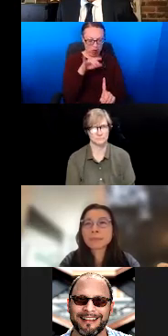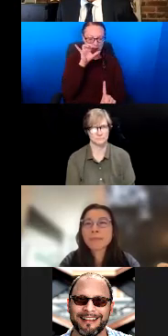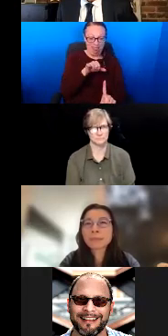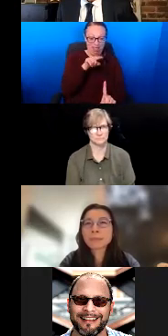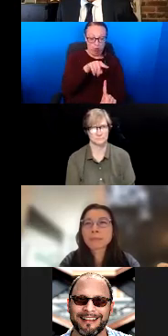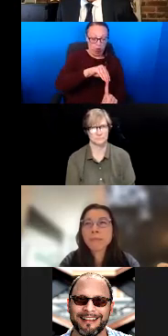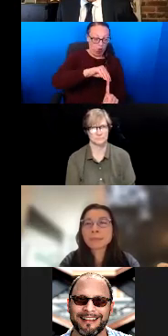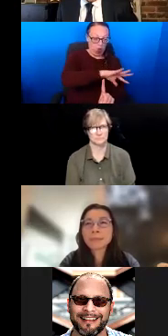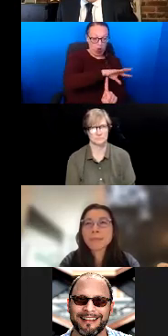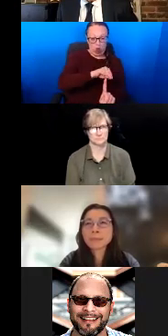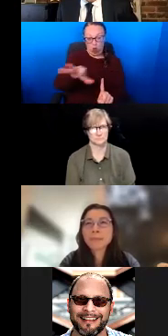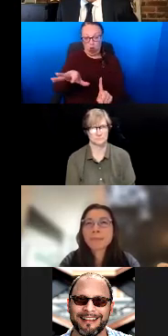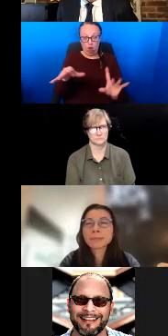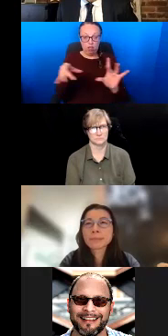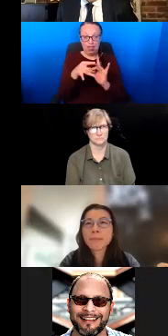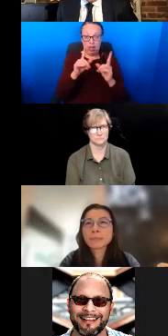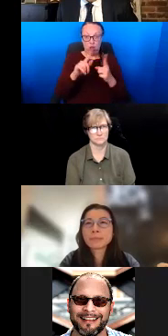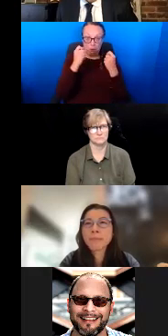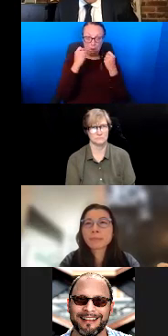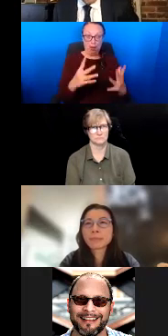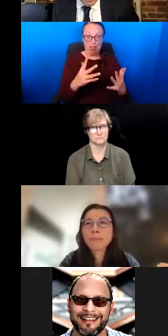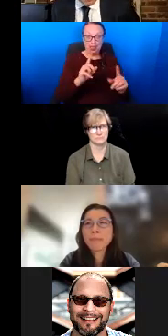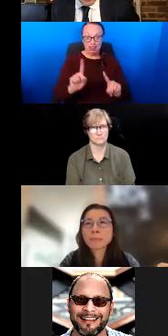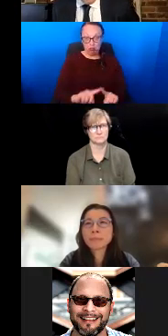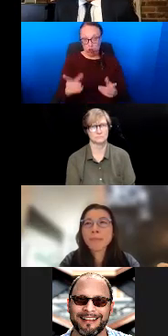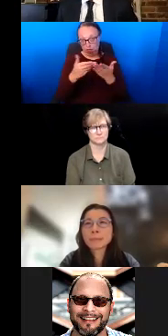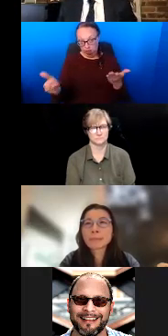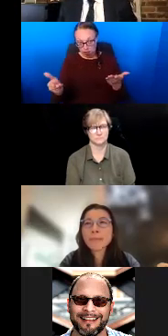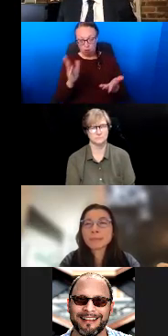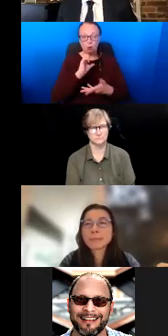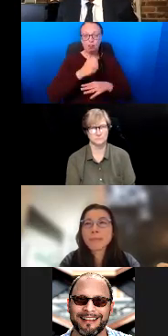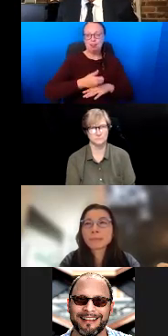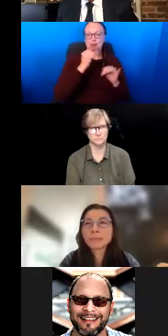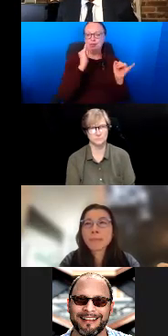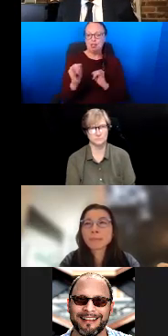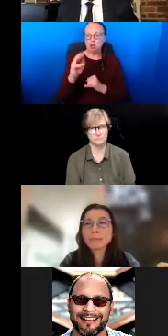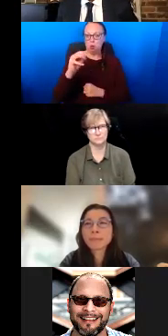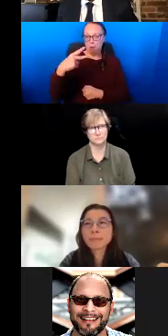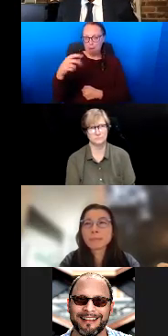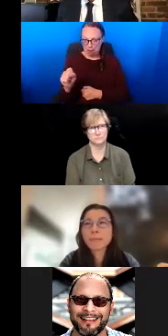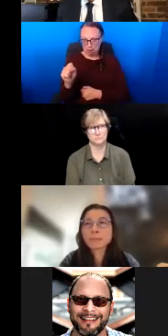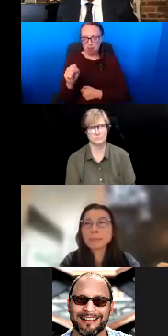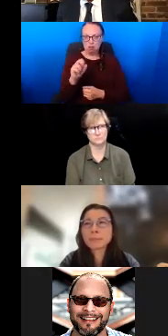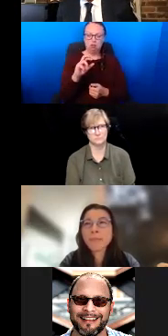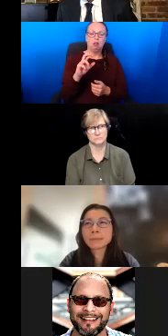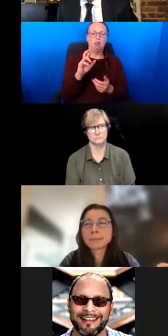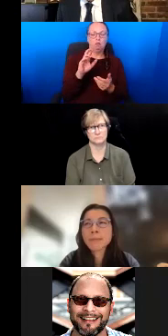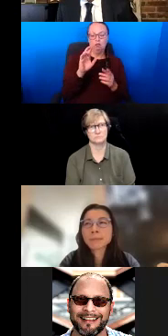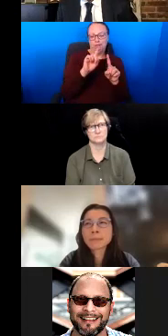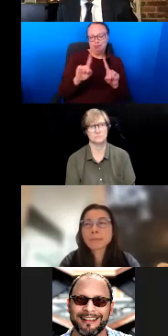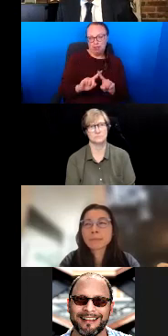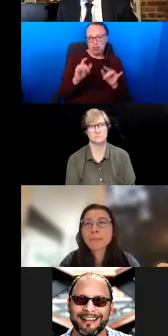modal controllability. We can do the same thing, so form individual maps of those properties at different sites in the brain. And one